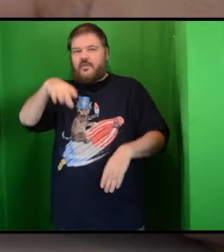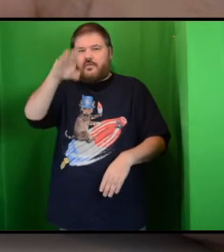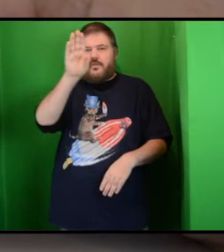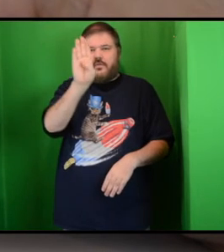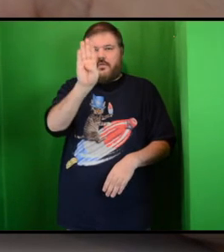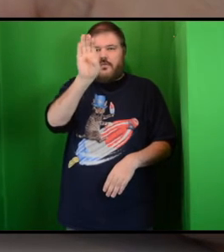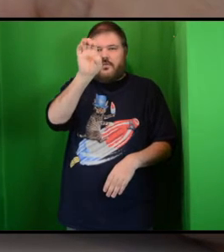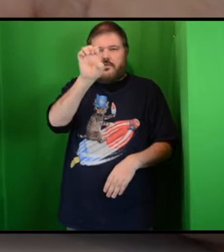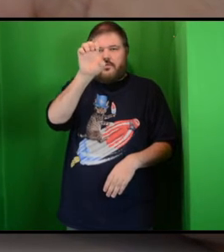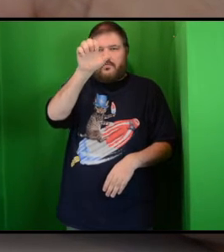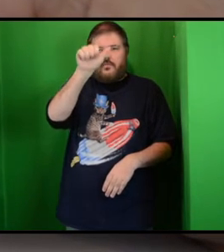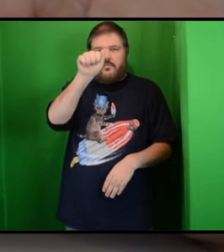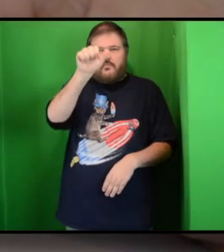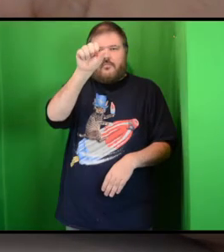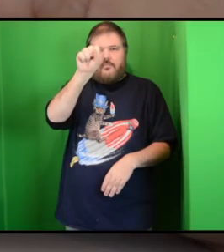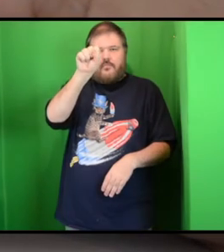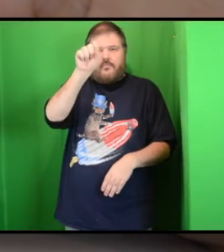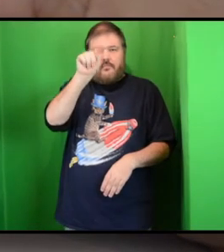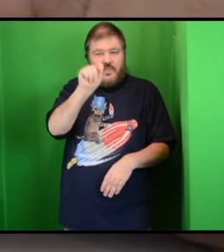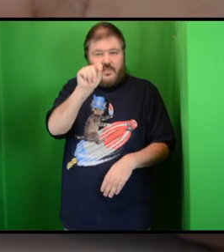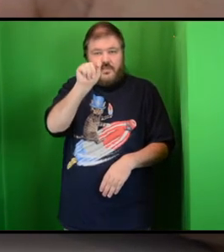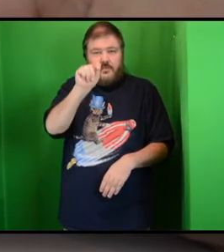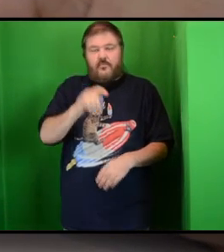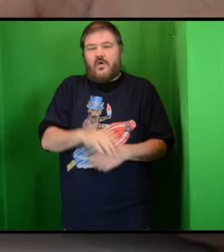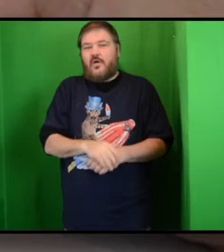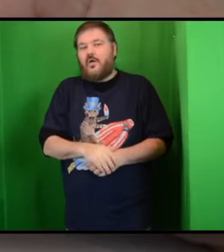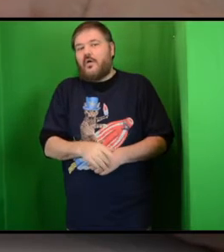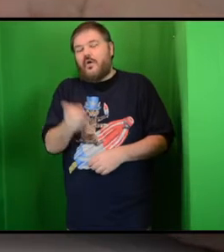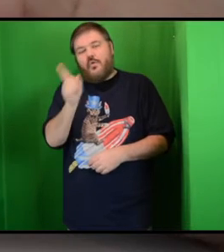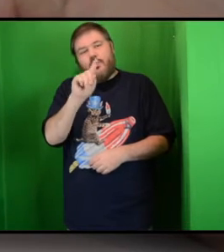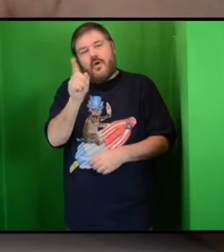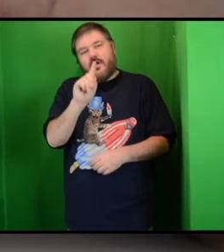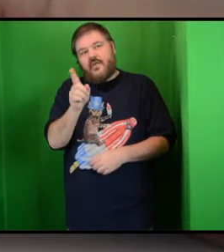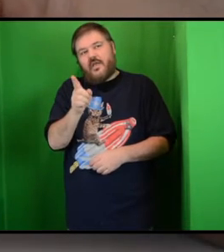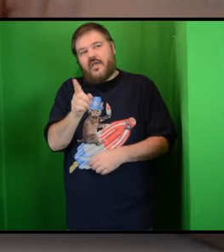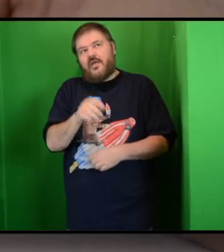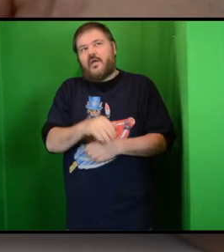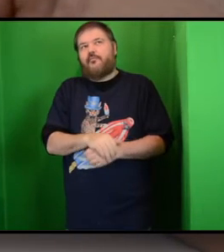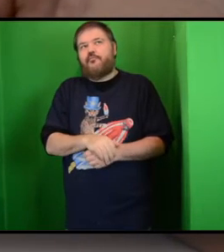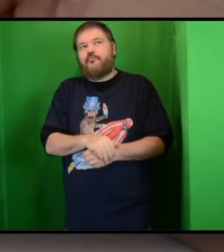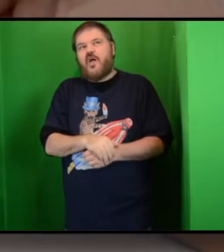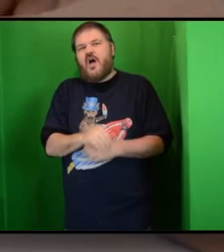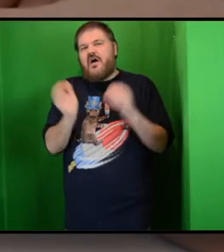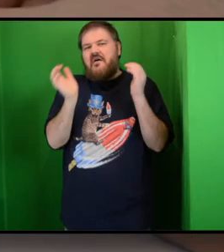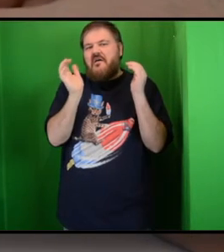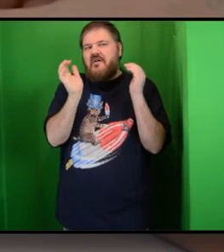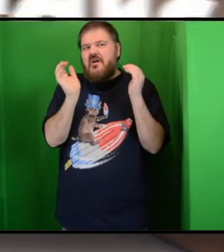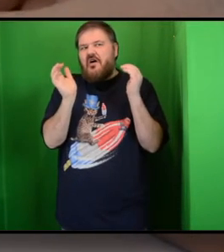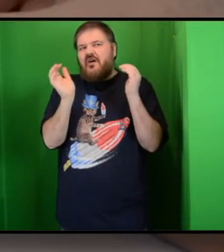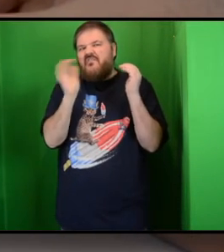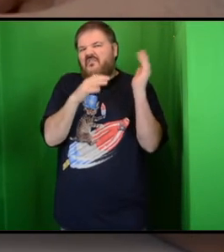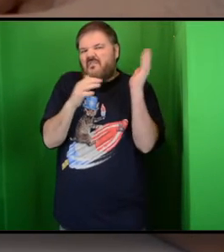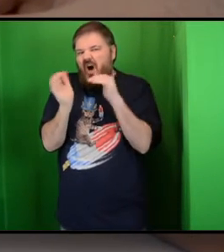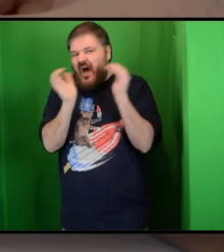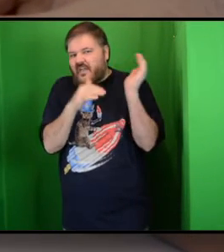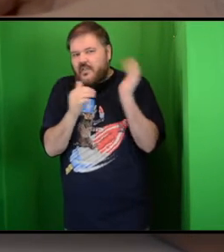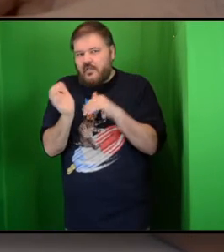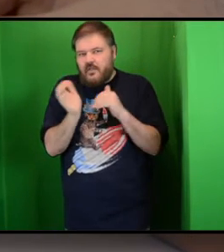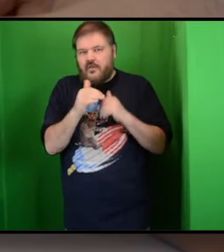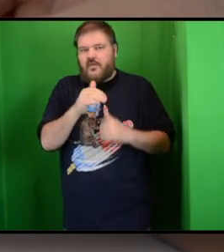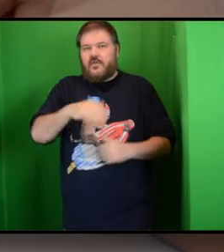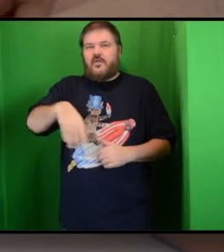5 stars being the best, and 1 star being the worst, I would say that this guy falls around the 4-star